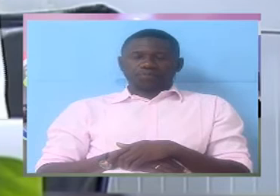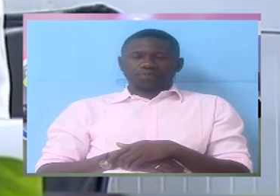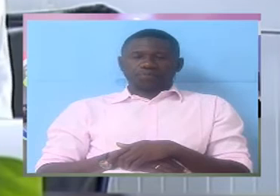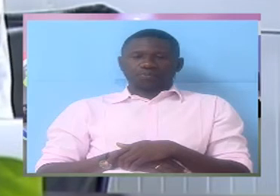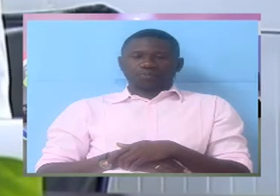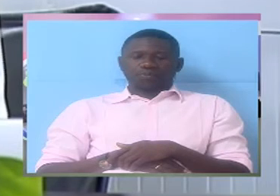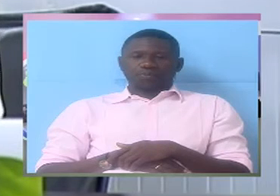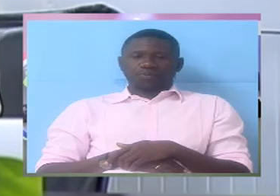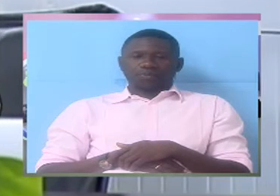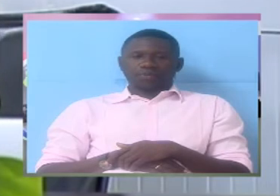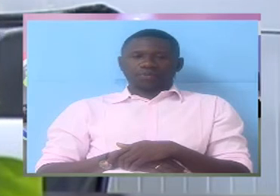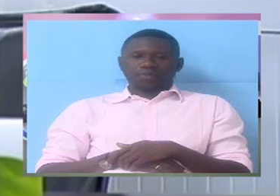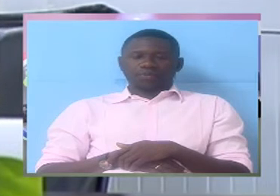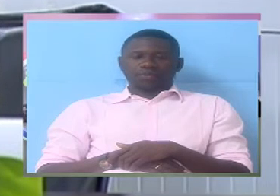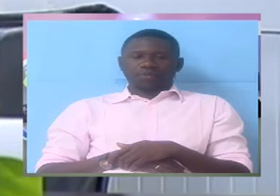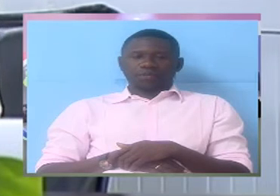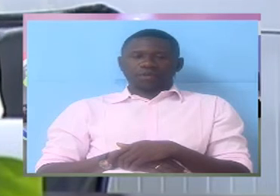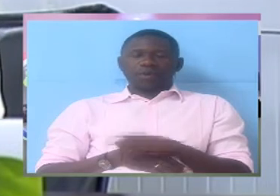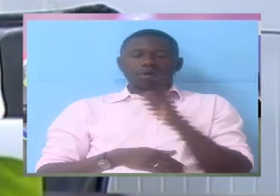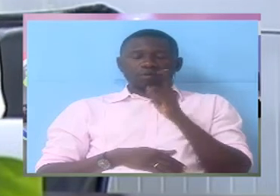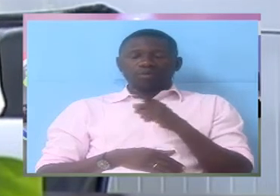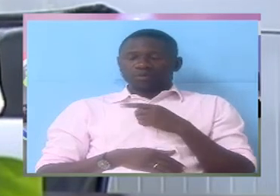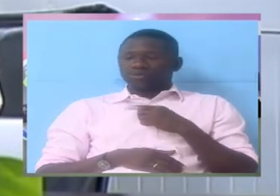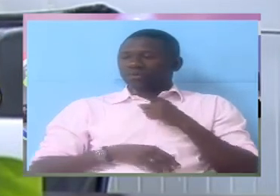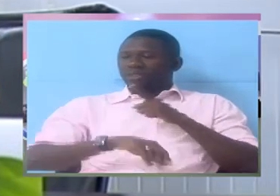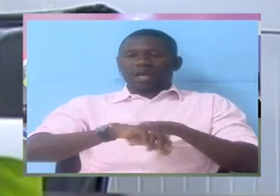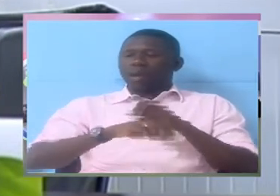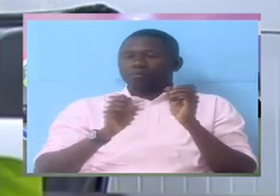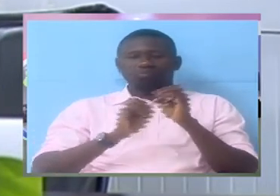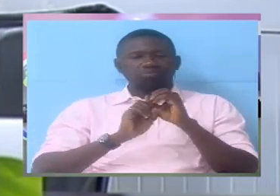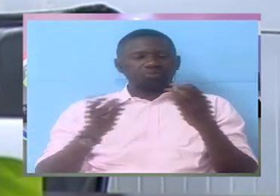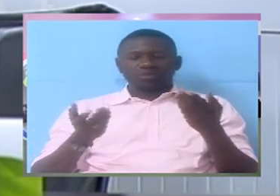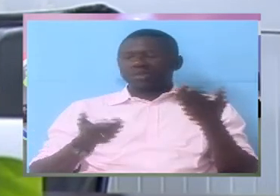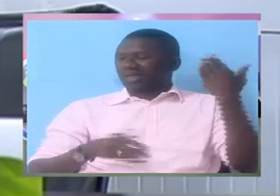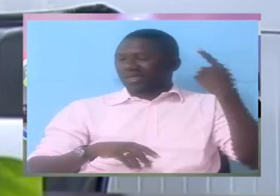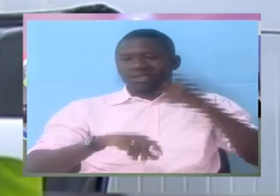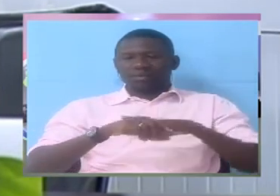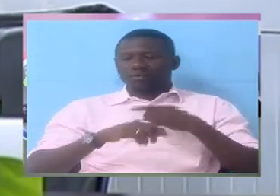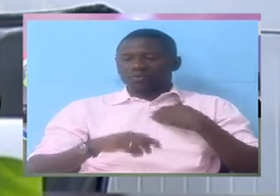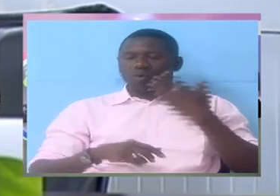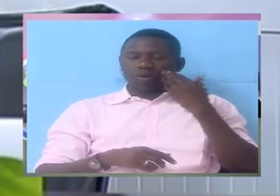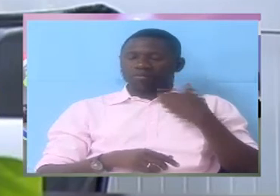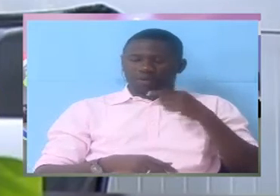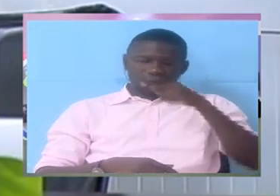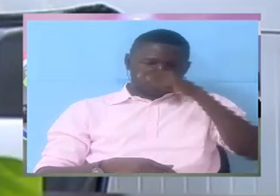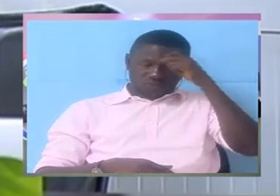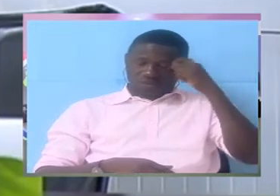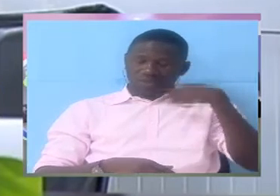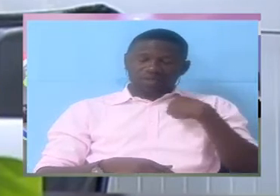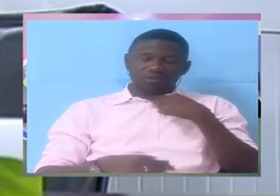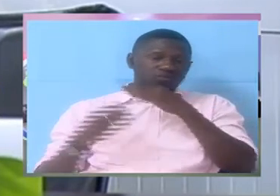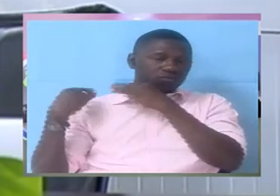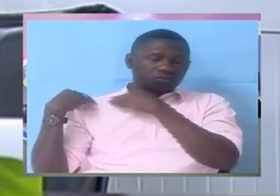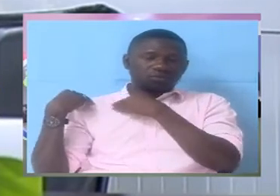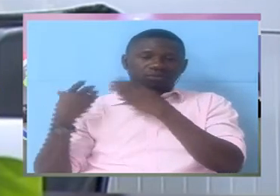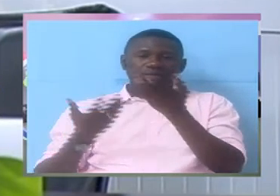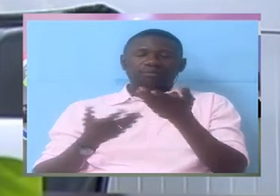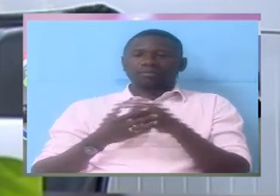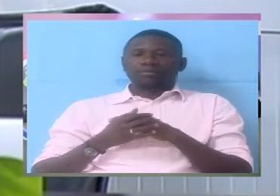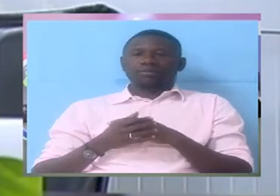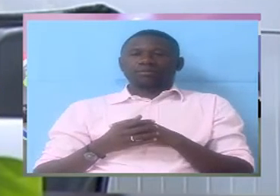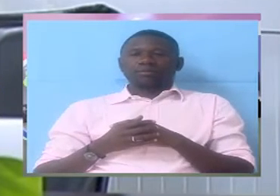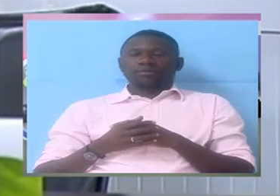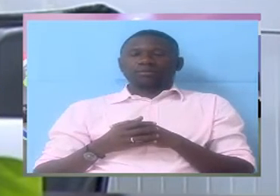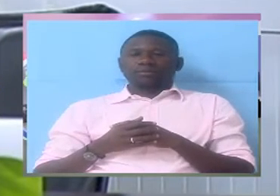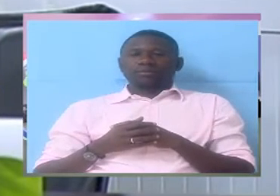But time was in there. But what man soto nun? At the time when I was doing this. What woman te benin kekang? I